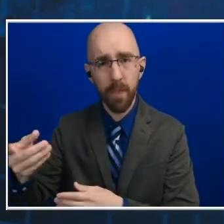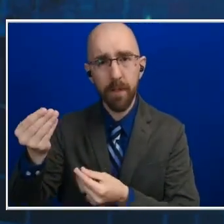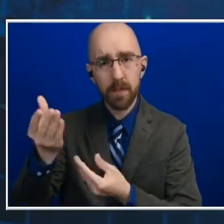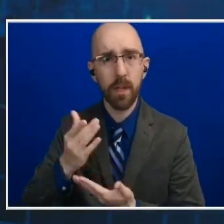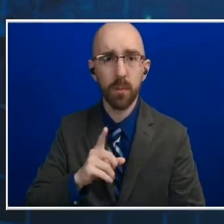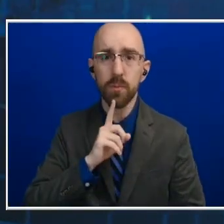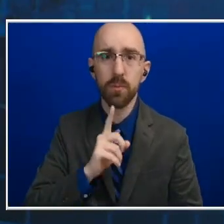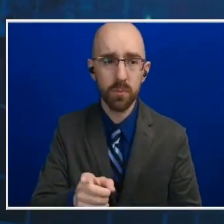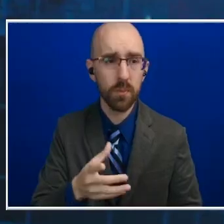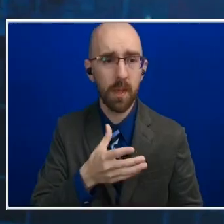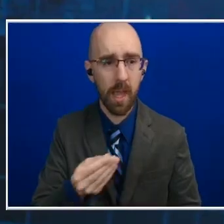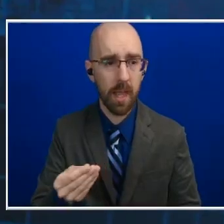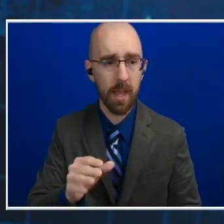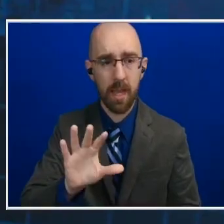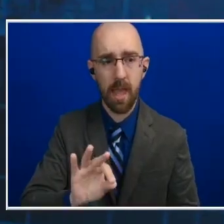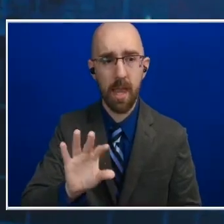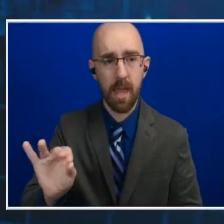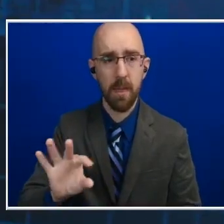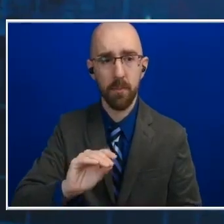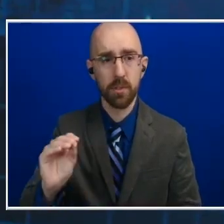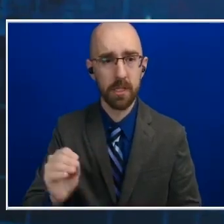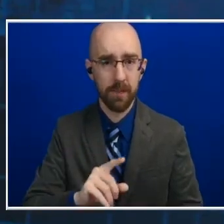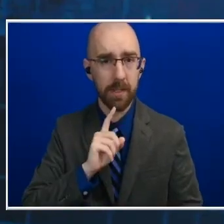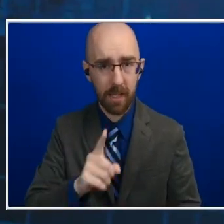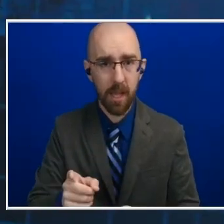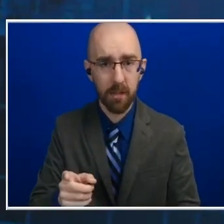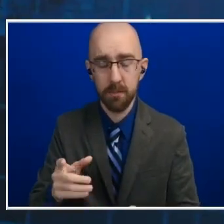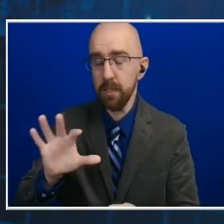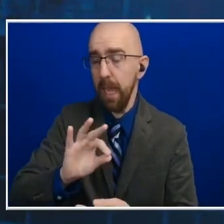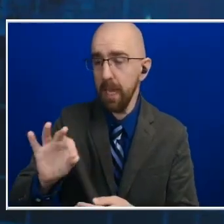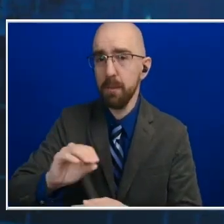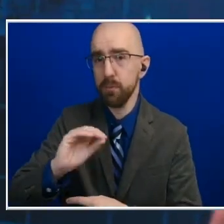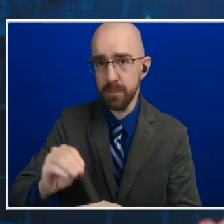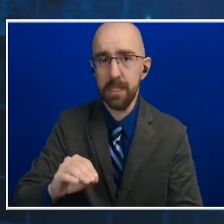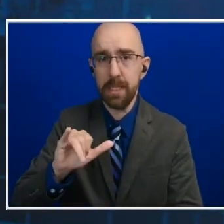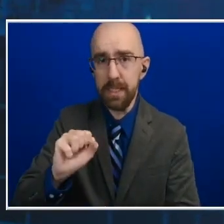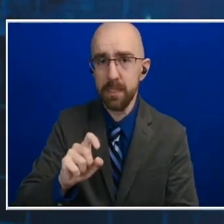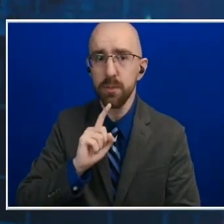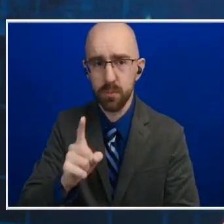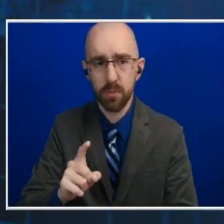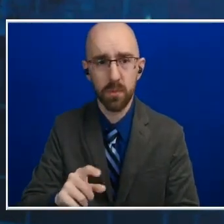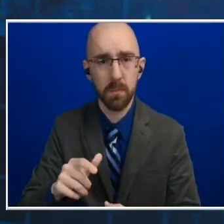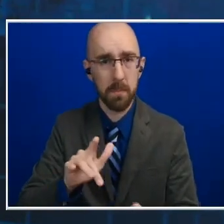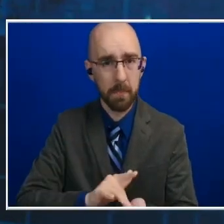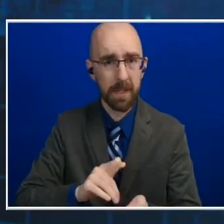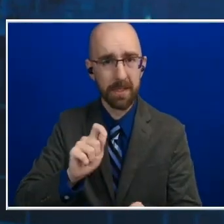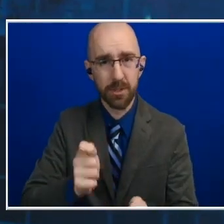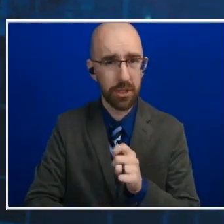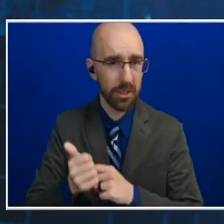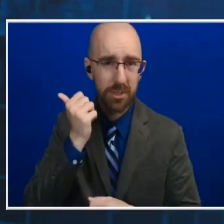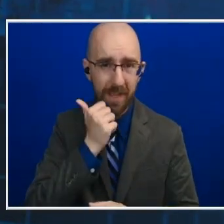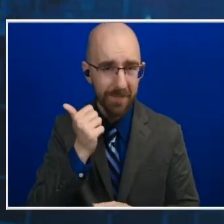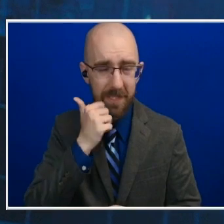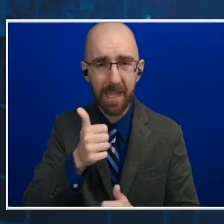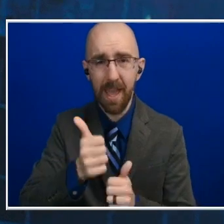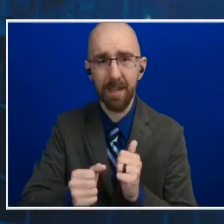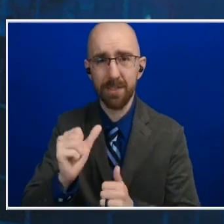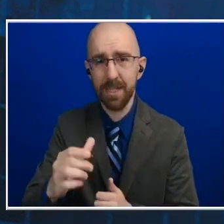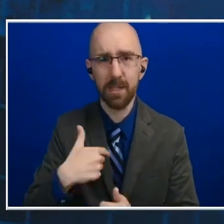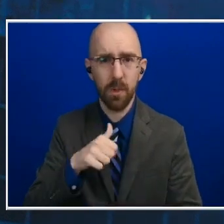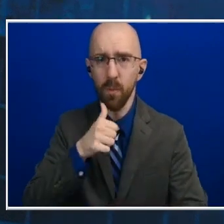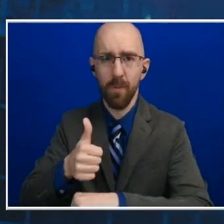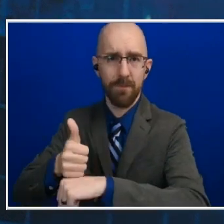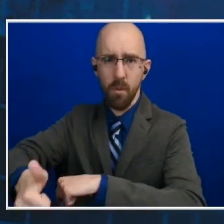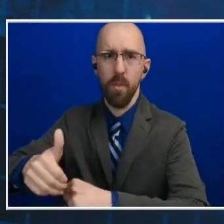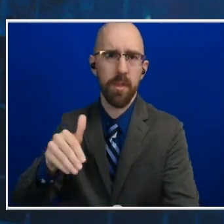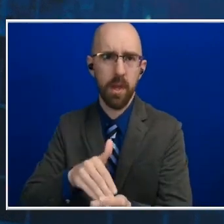99% of the time, it is true. But medicine changes every second, every minute of the day. So I never fault any doctor for any